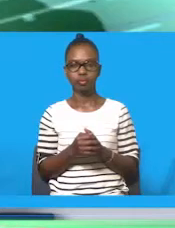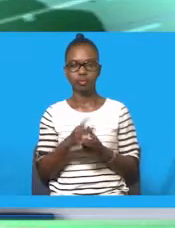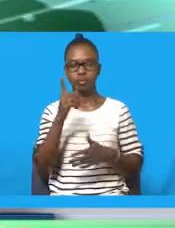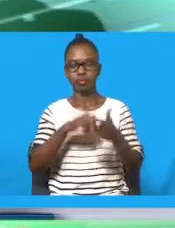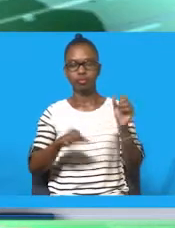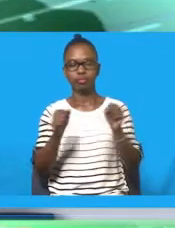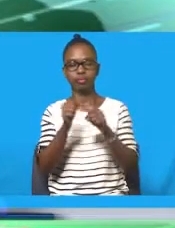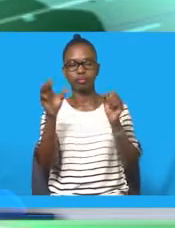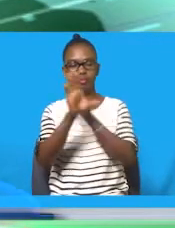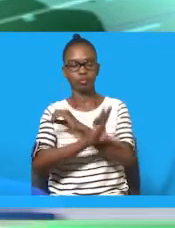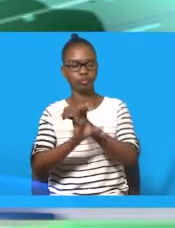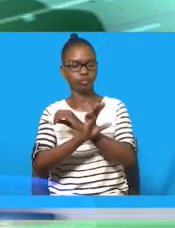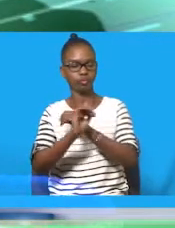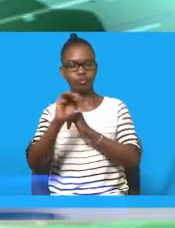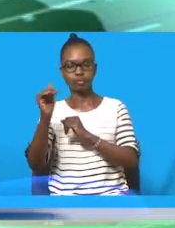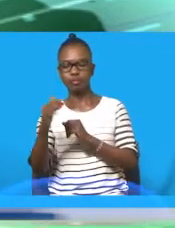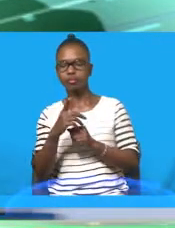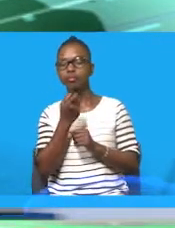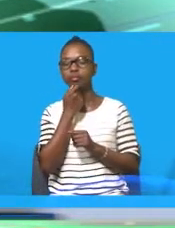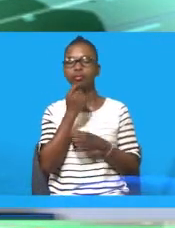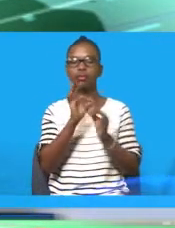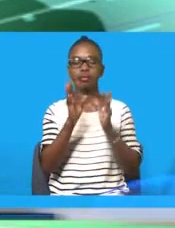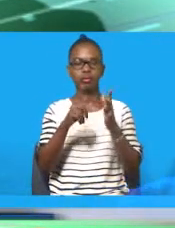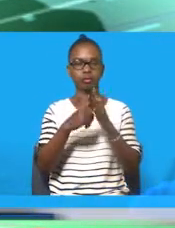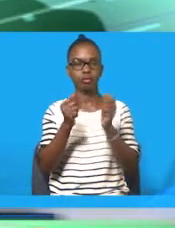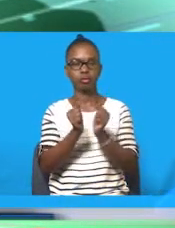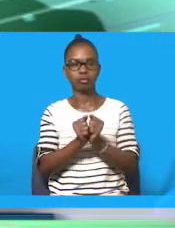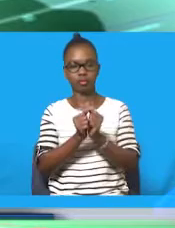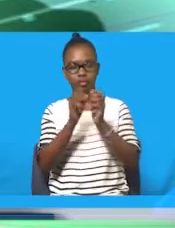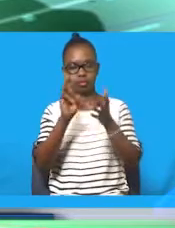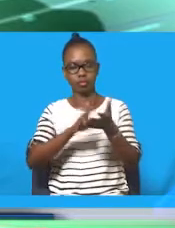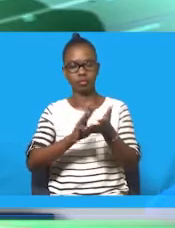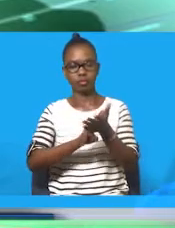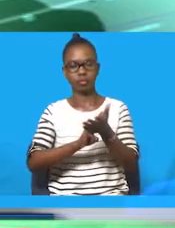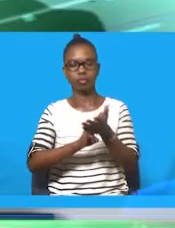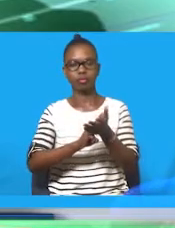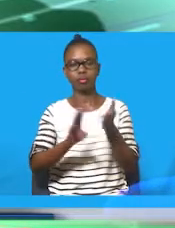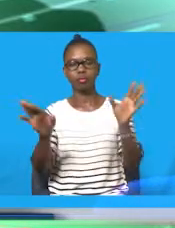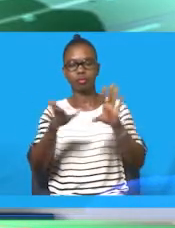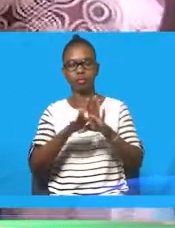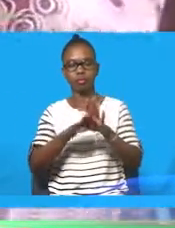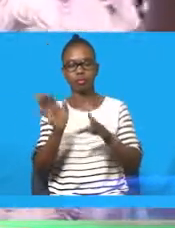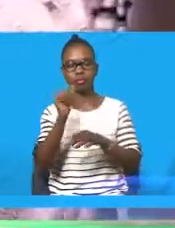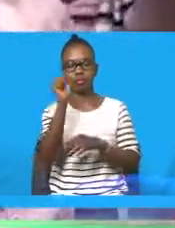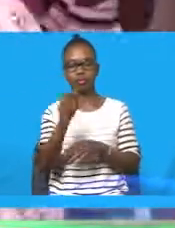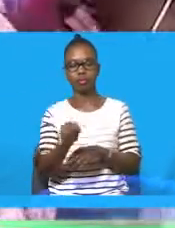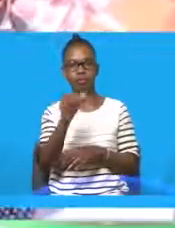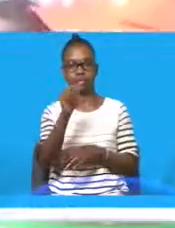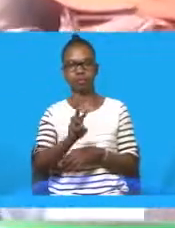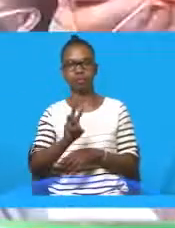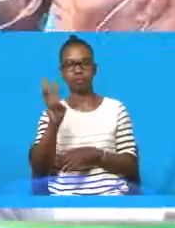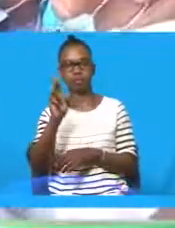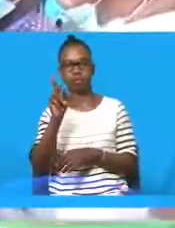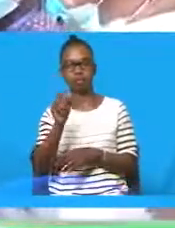E weche matimore alwora mag counties wa Makaluo kwa Chako kod County Noero ma Migori, jaod bura ma Suna West